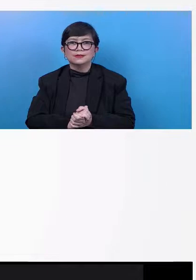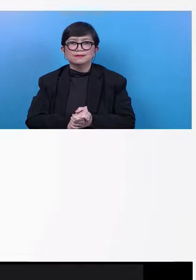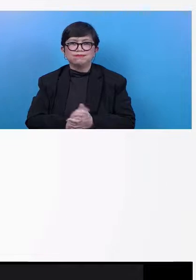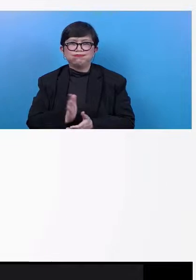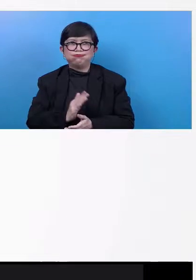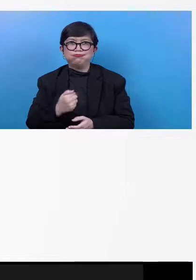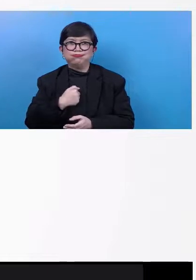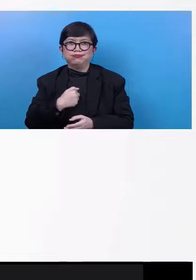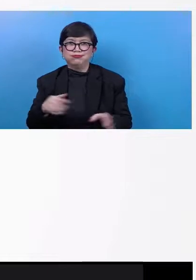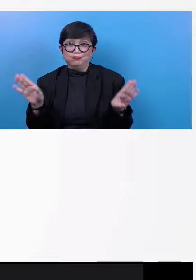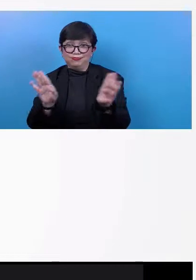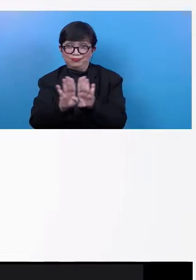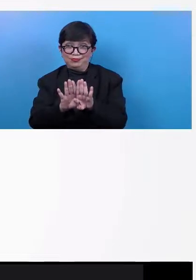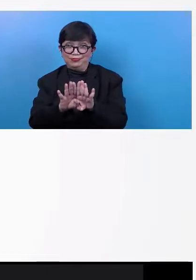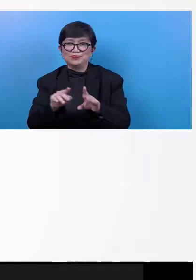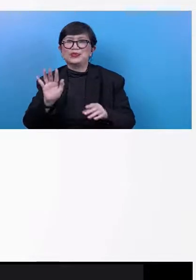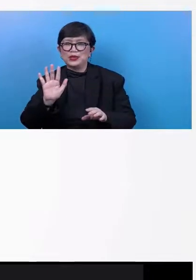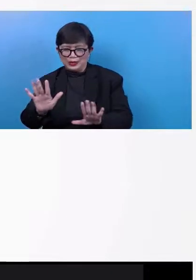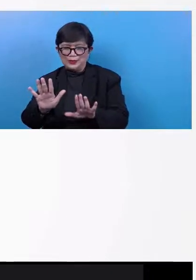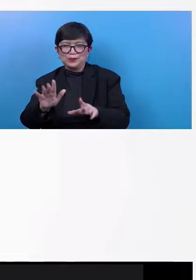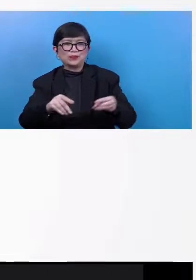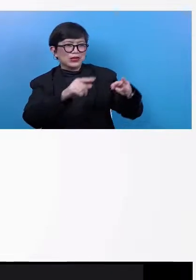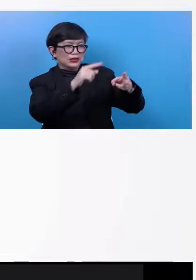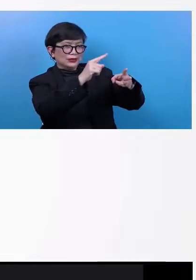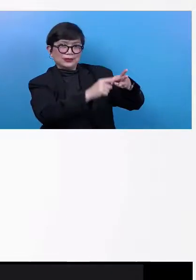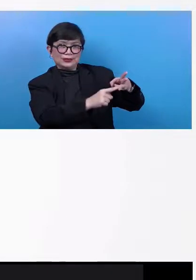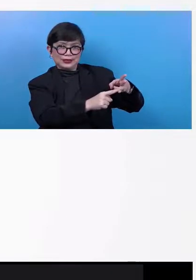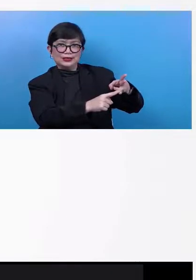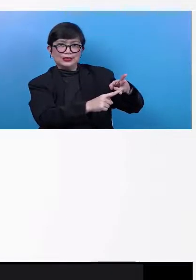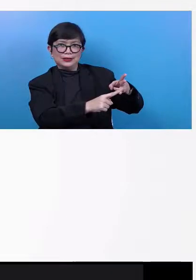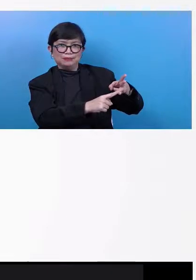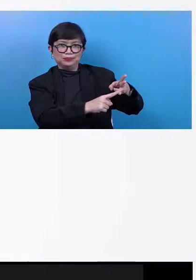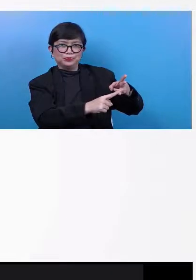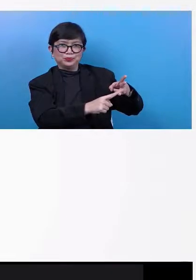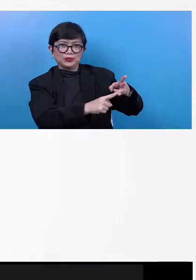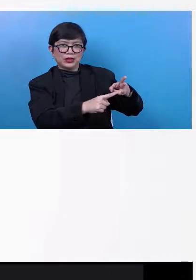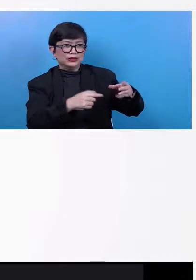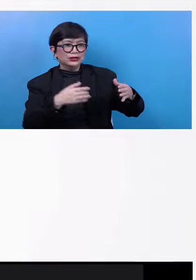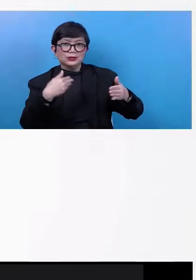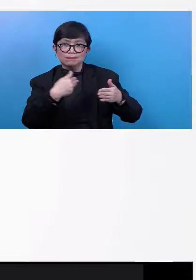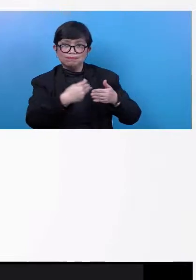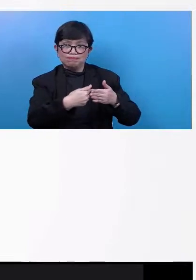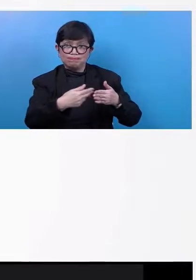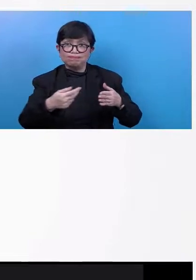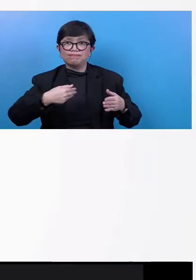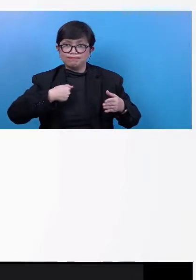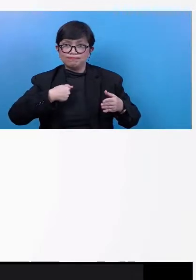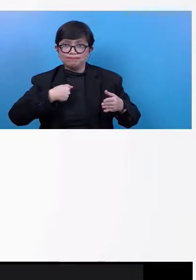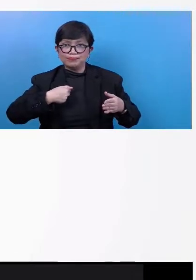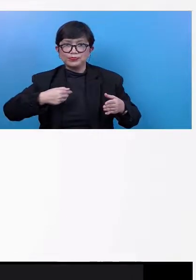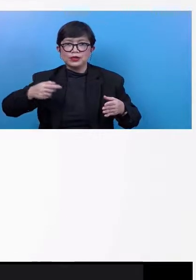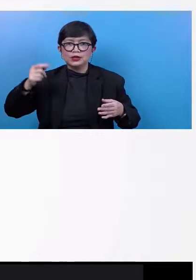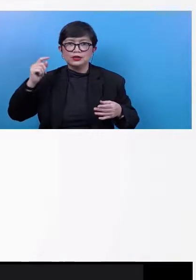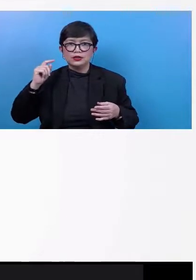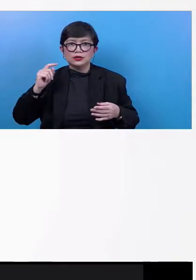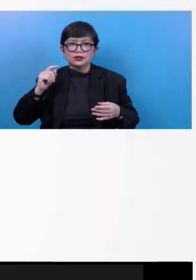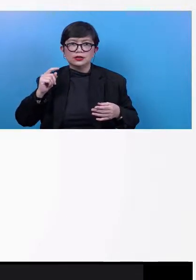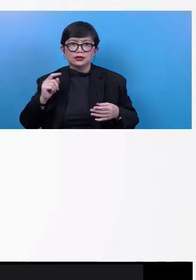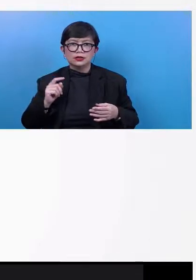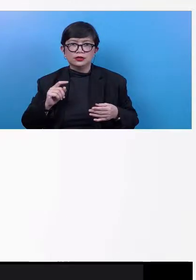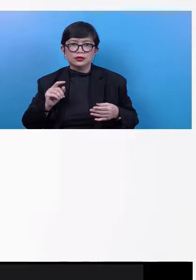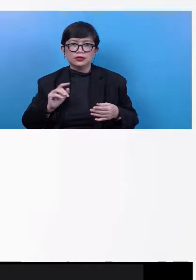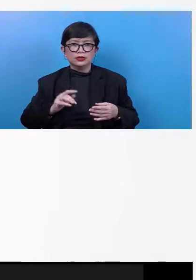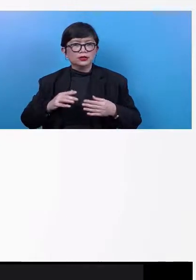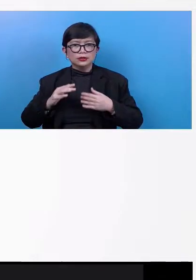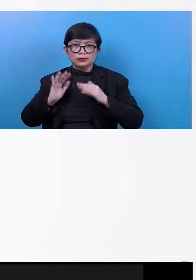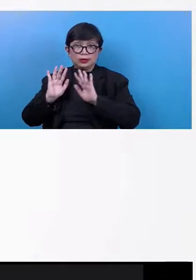the three components of this stress test approach, you don't necessarily have to perform all three. They are dependent upon the type